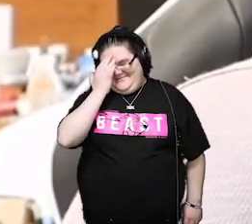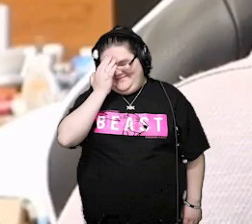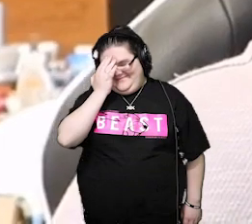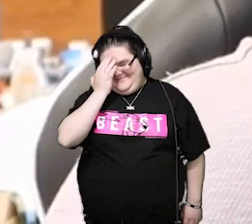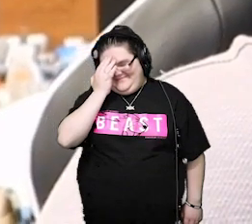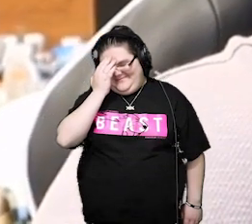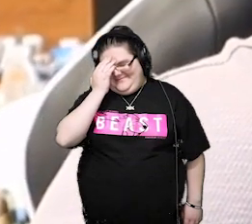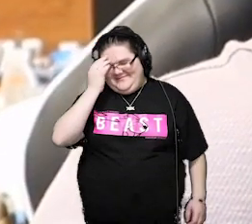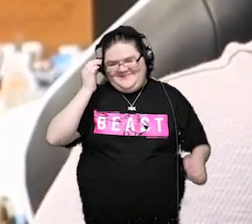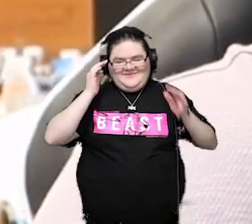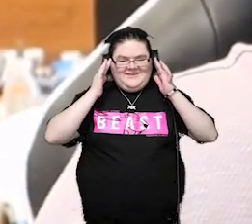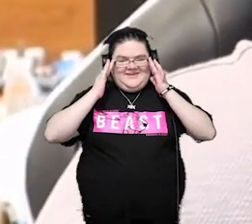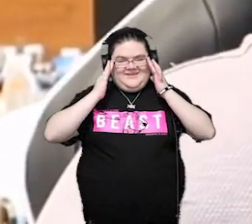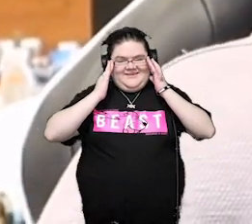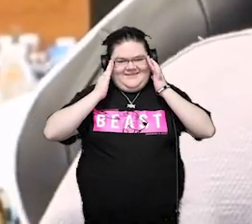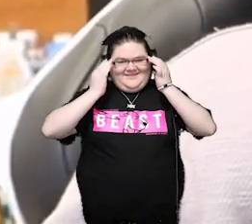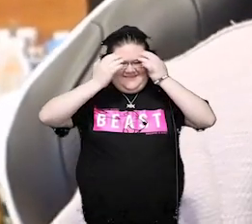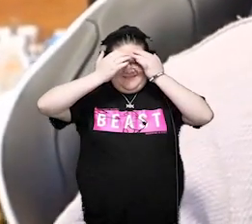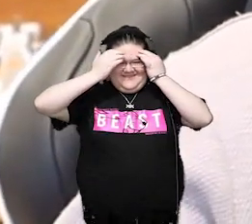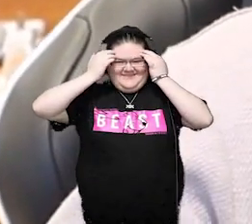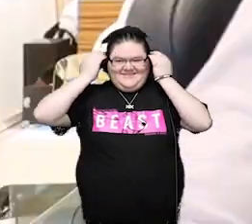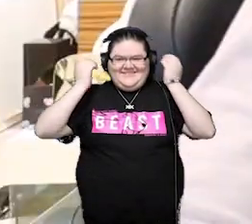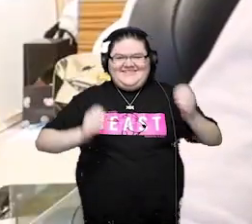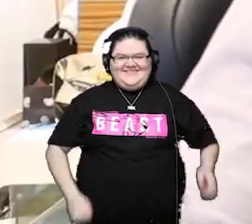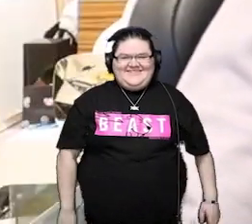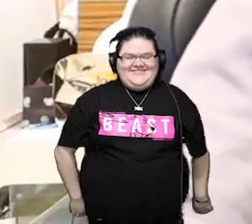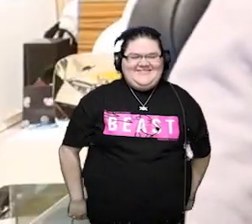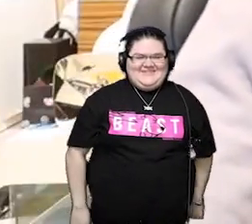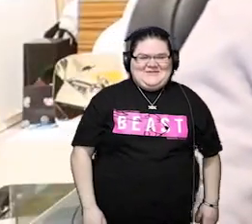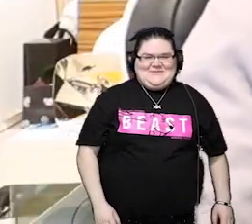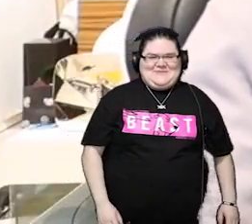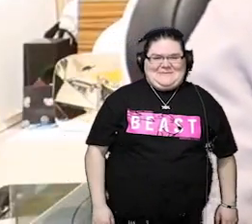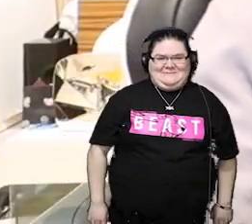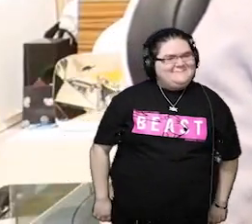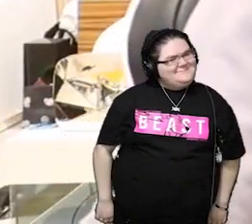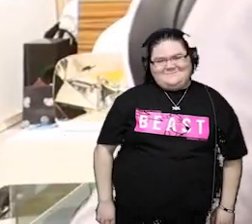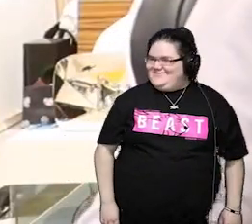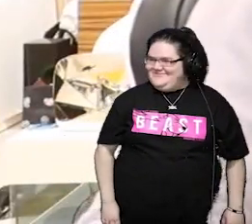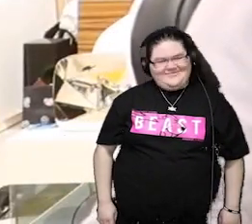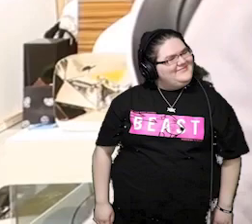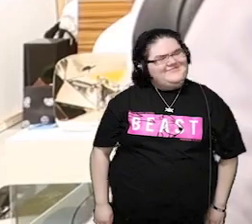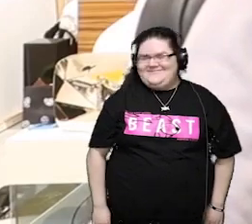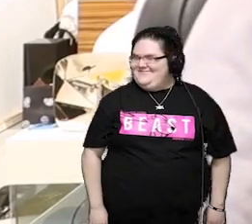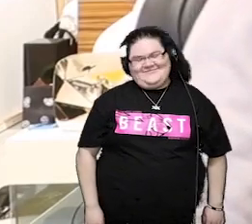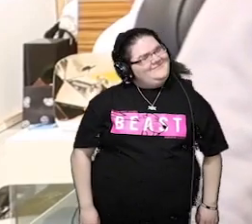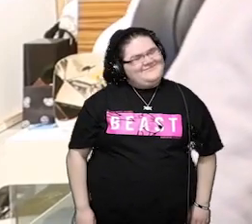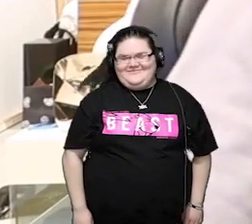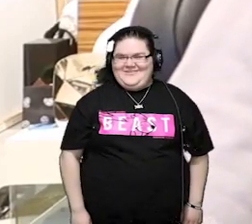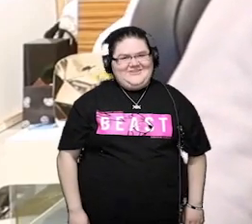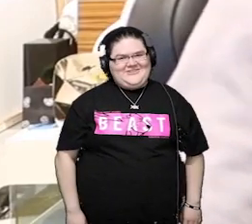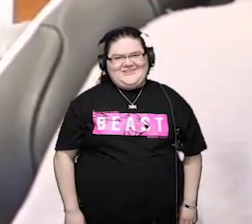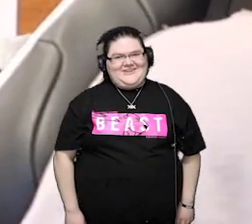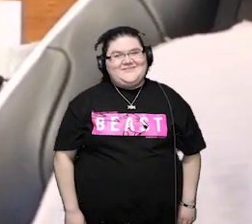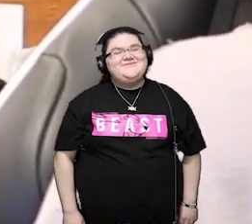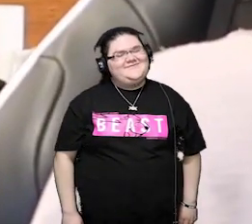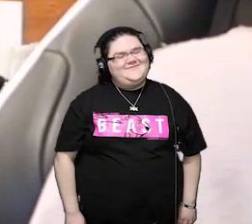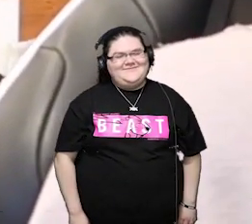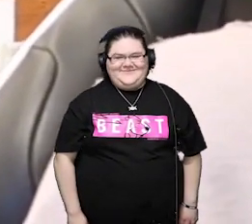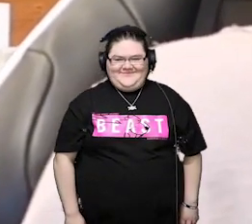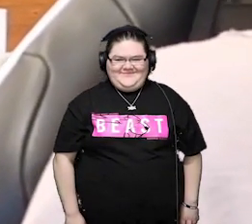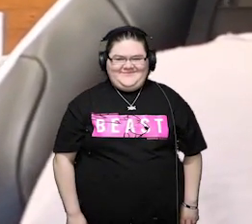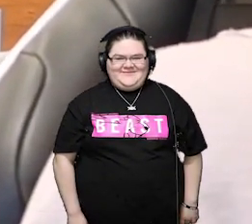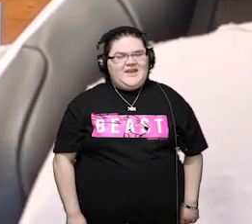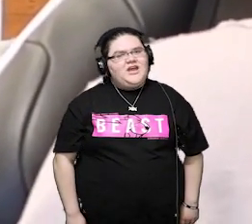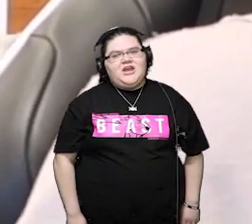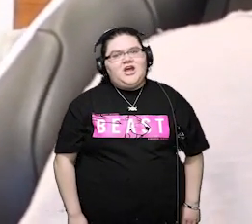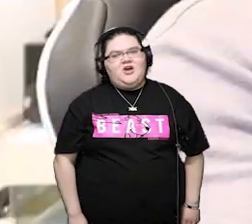Anyway. Oh, bollocks. Oh, can we just allow it, man? Can we just allow it? No, JJ. Can I just enjoy